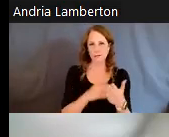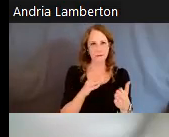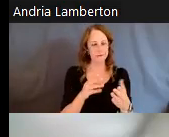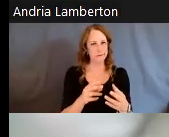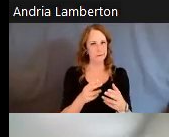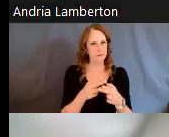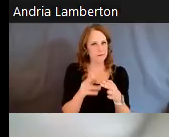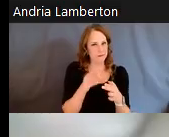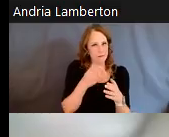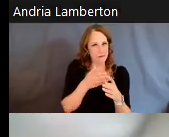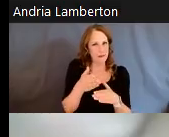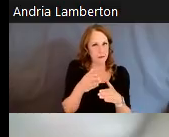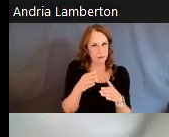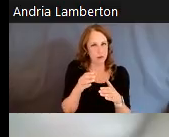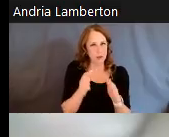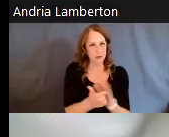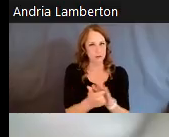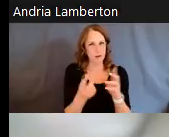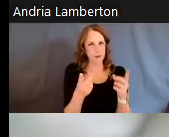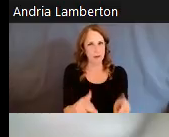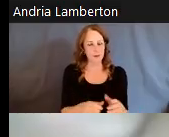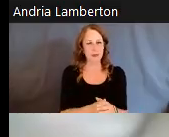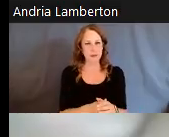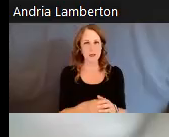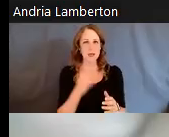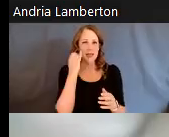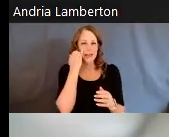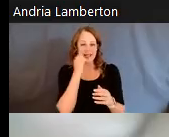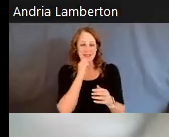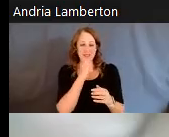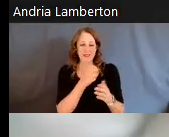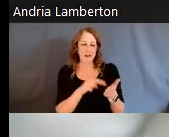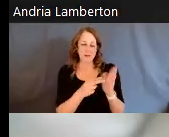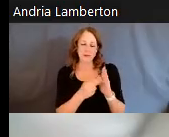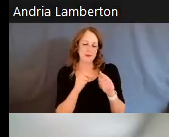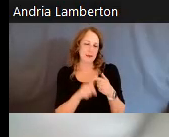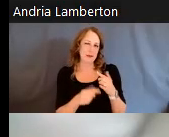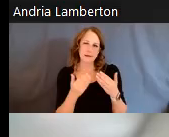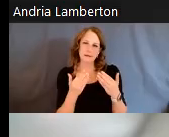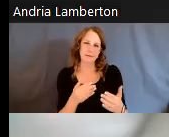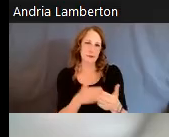crime occurs. If they're not, unfortunately, the prosecutor cannot later charge them.